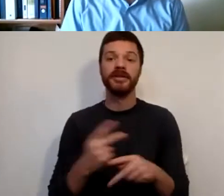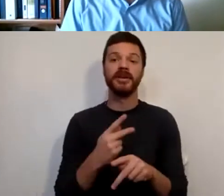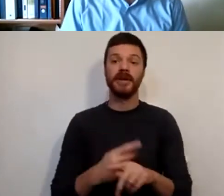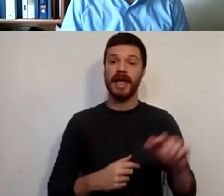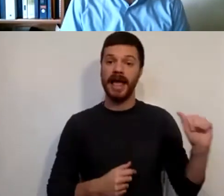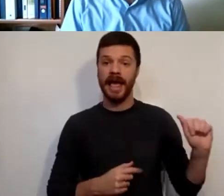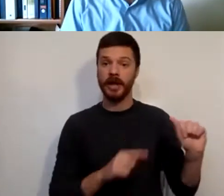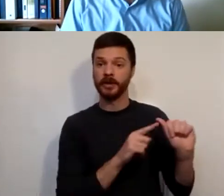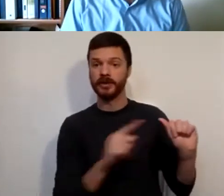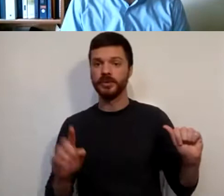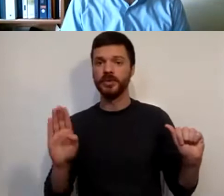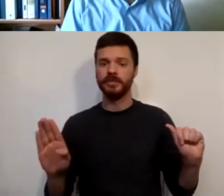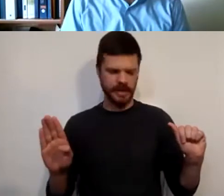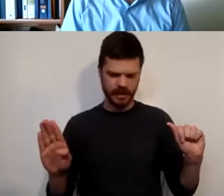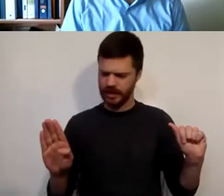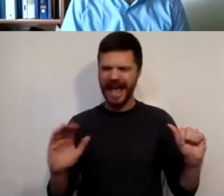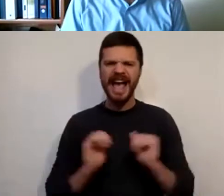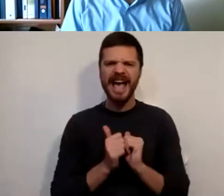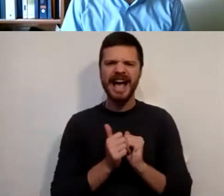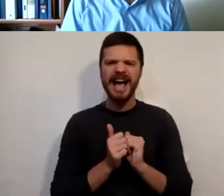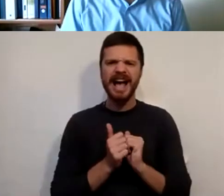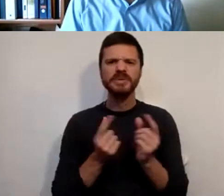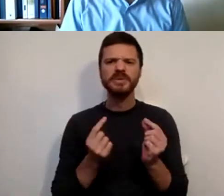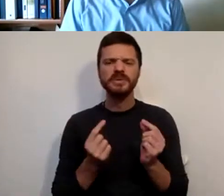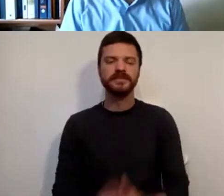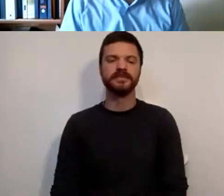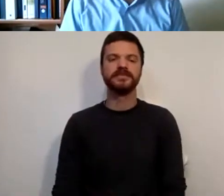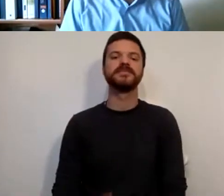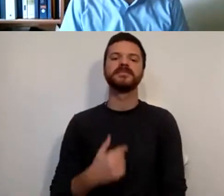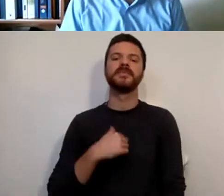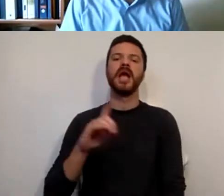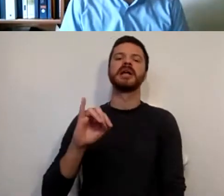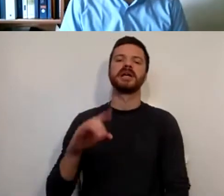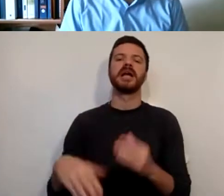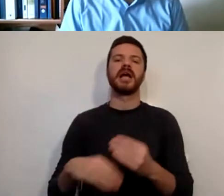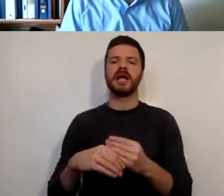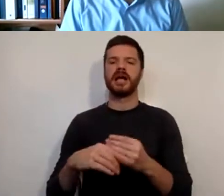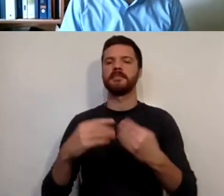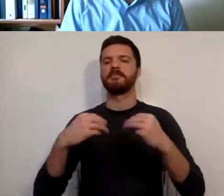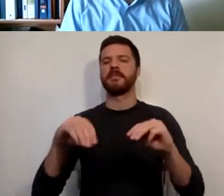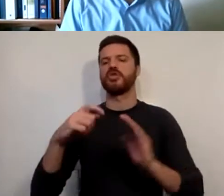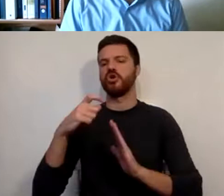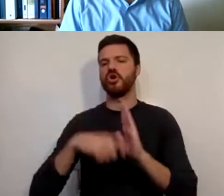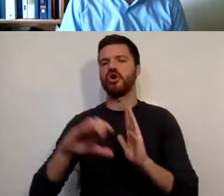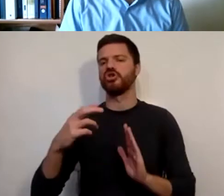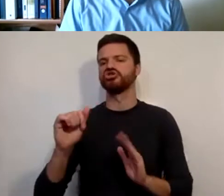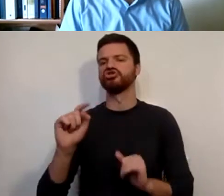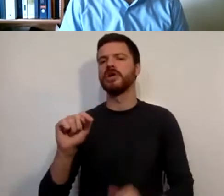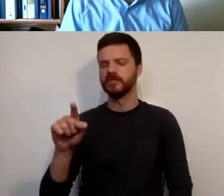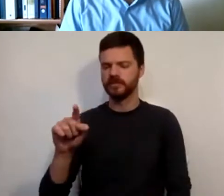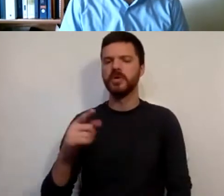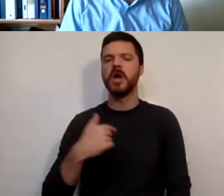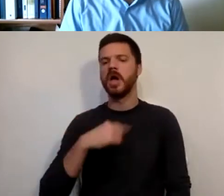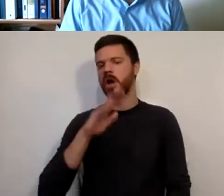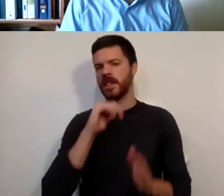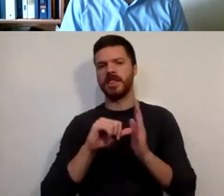B. The other thing, I put a methods article in the chat, but the other thing I would emphasize is that, which I think